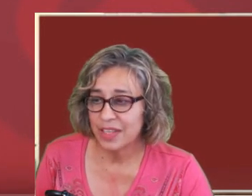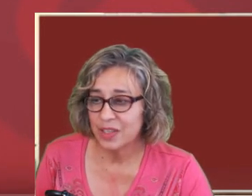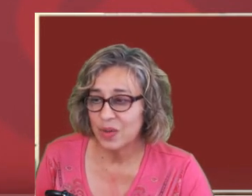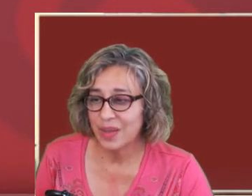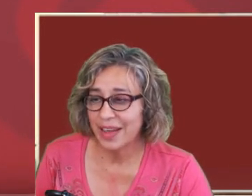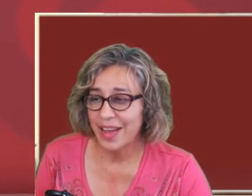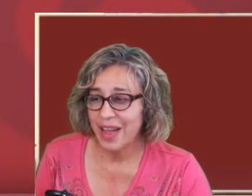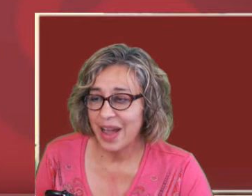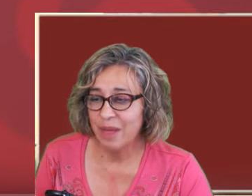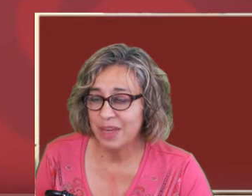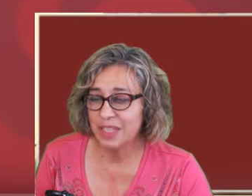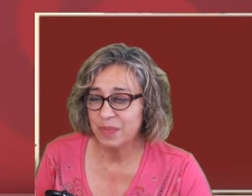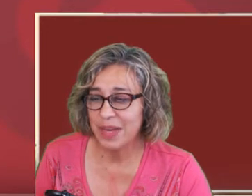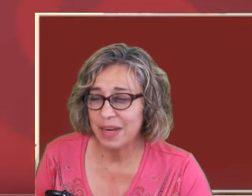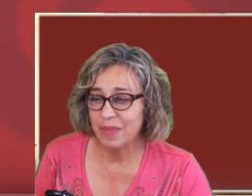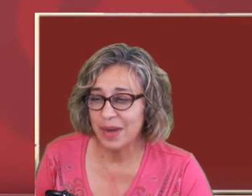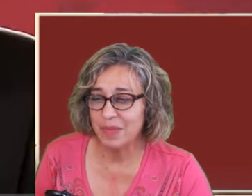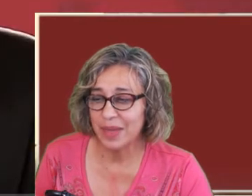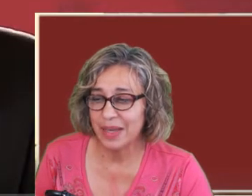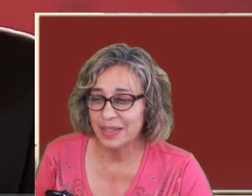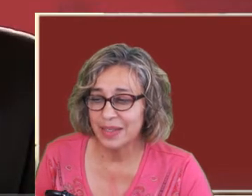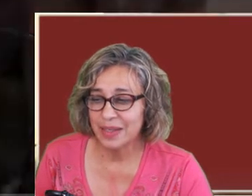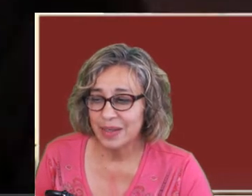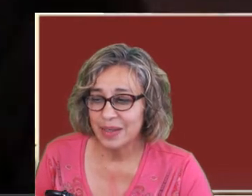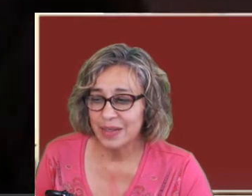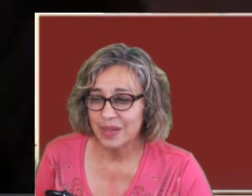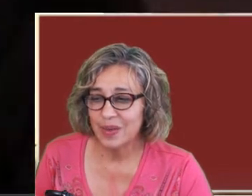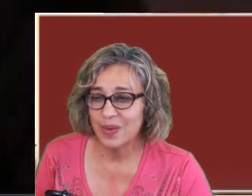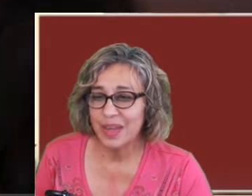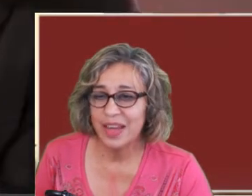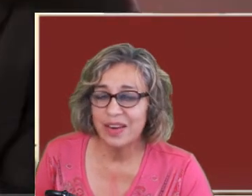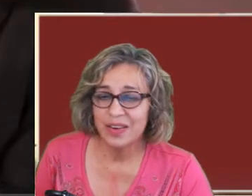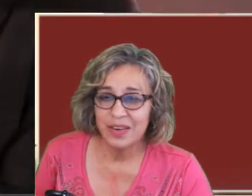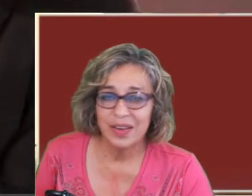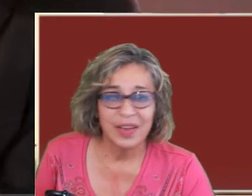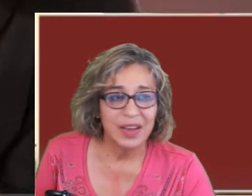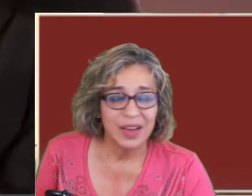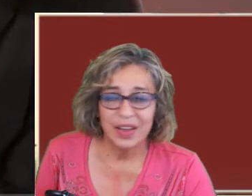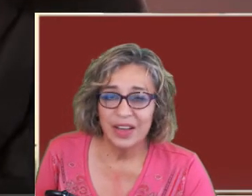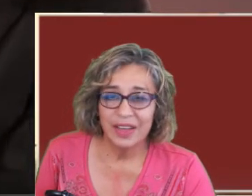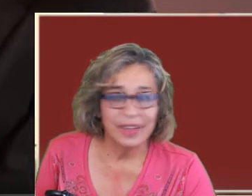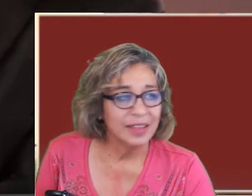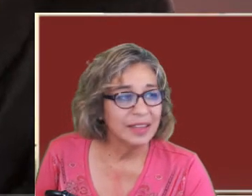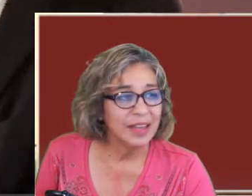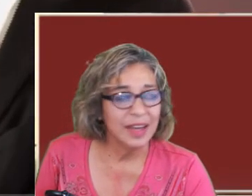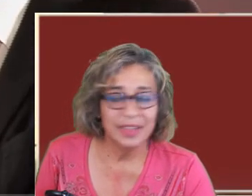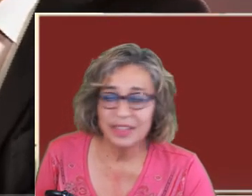Okay, so I'm going to speed it up now because, so here,